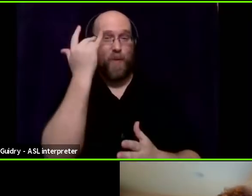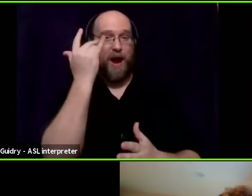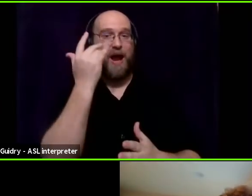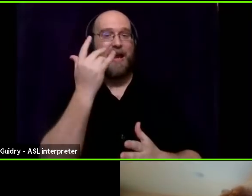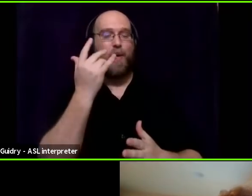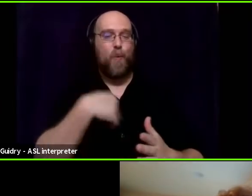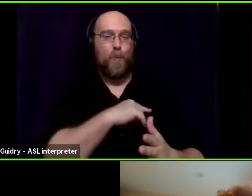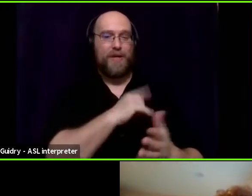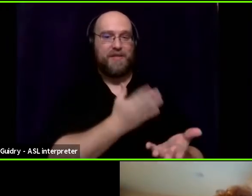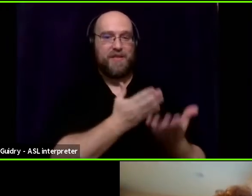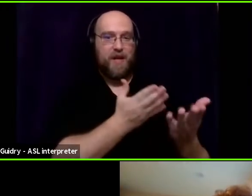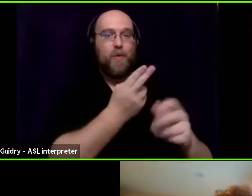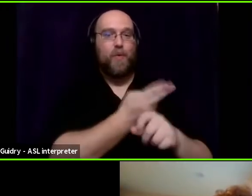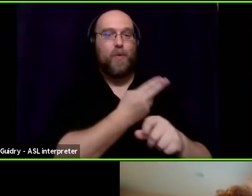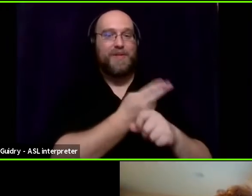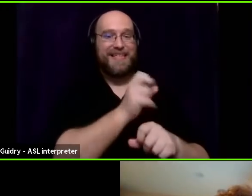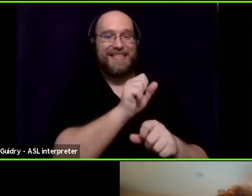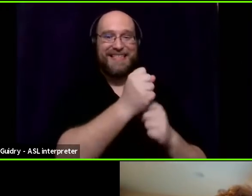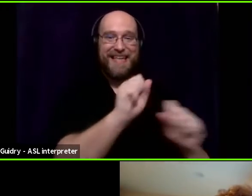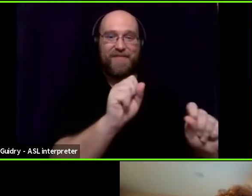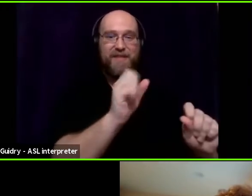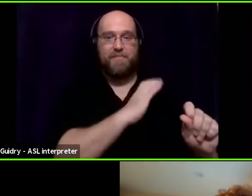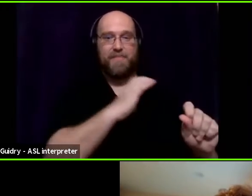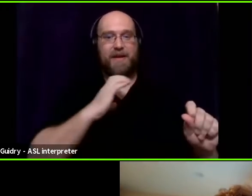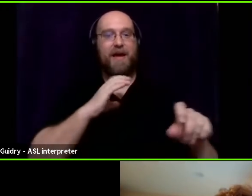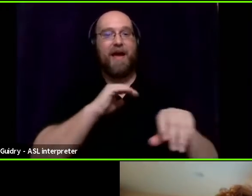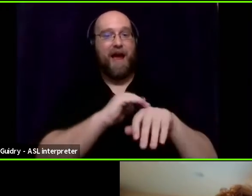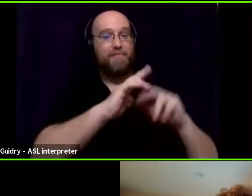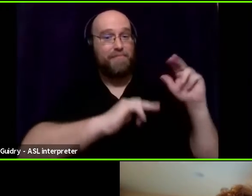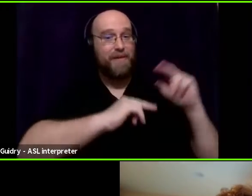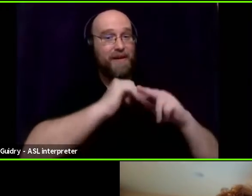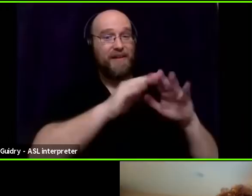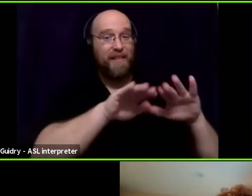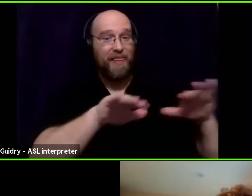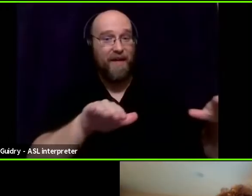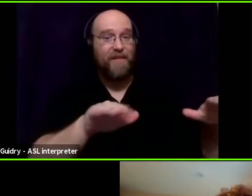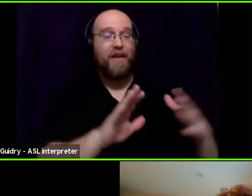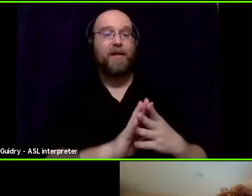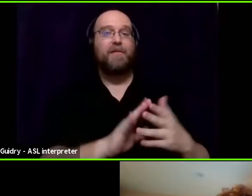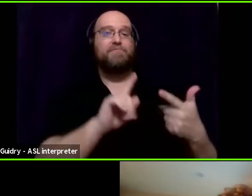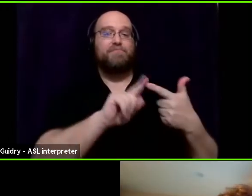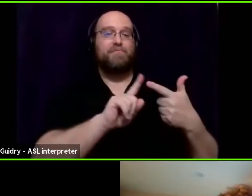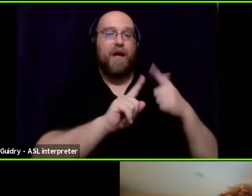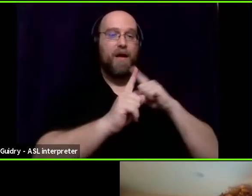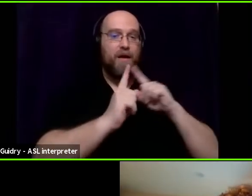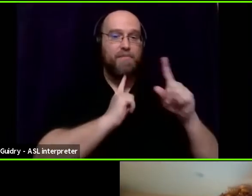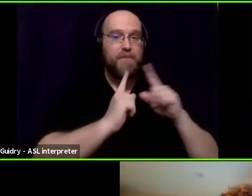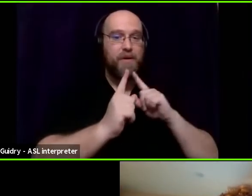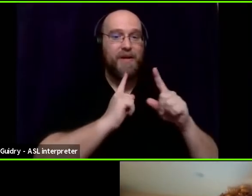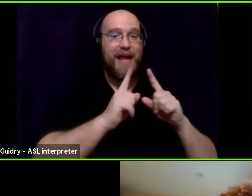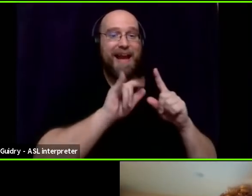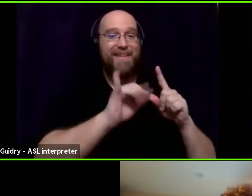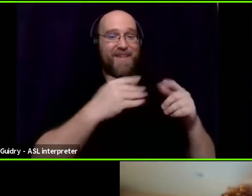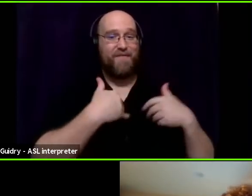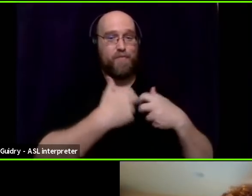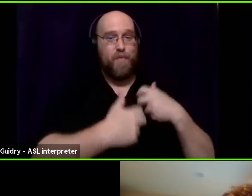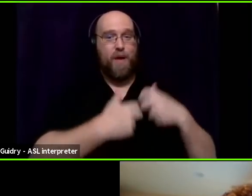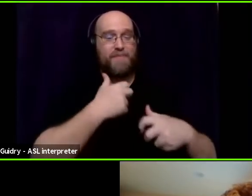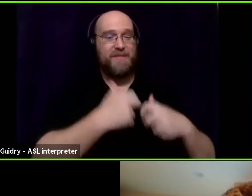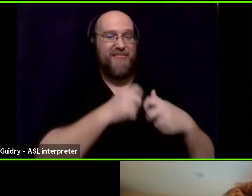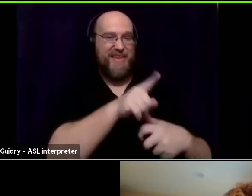the building level, that you are communicating when there are problems to that safety committee and the